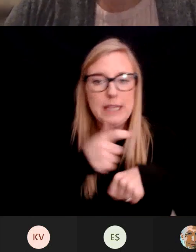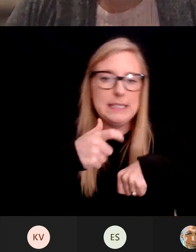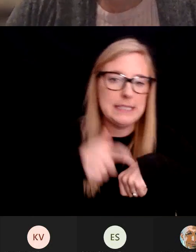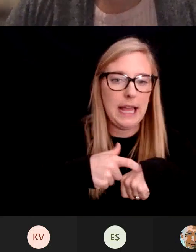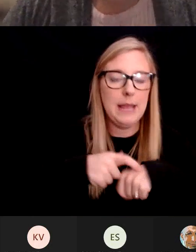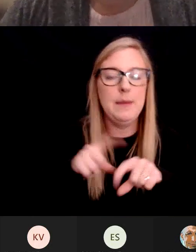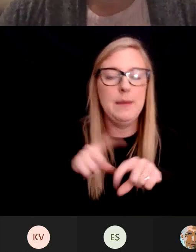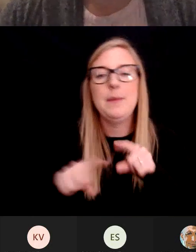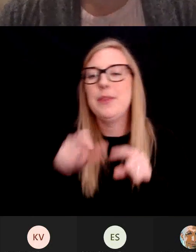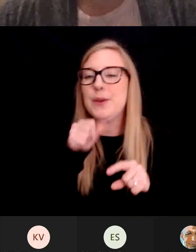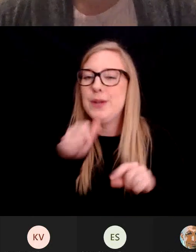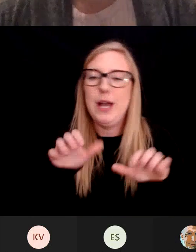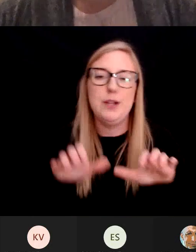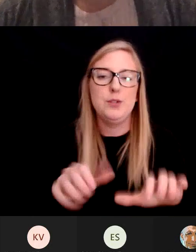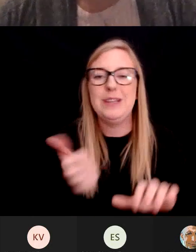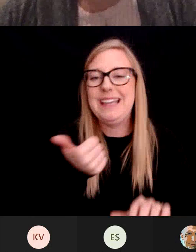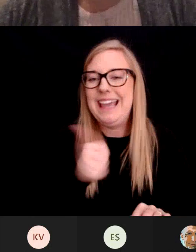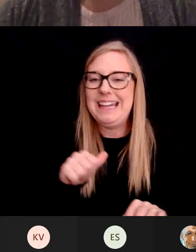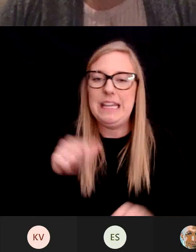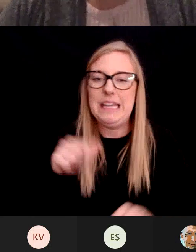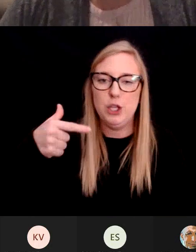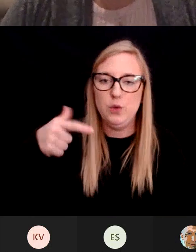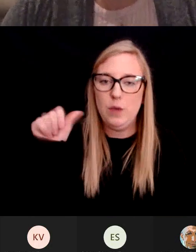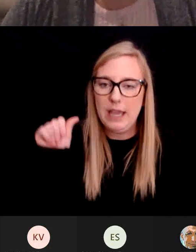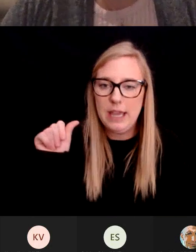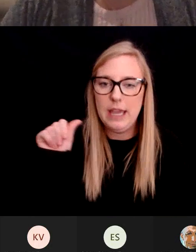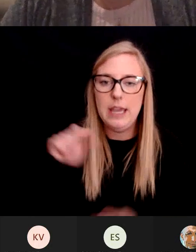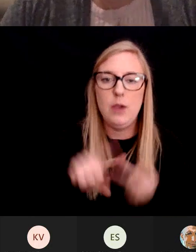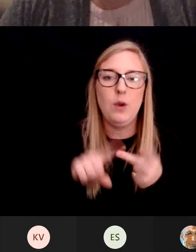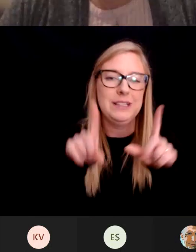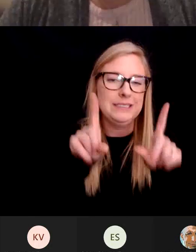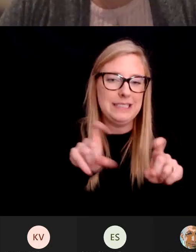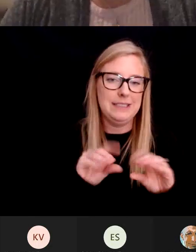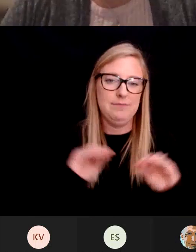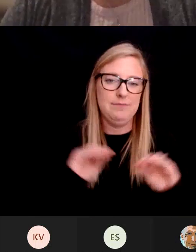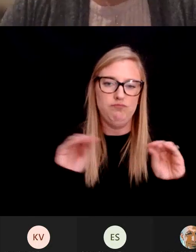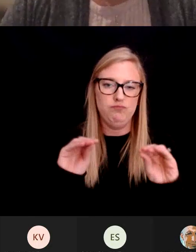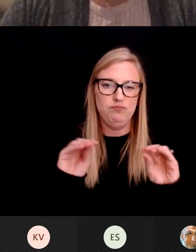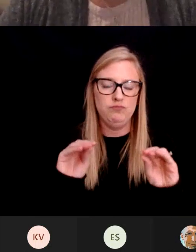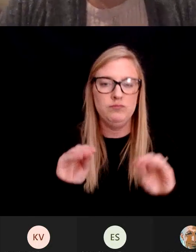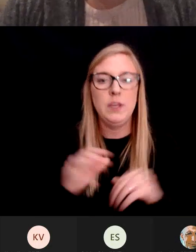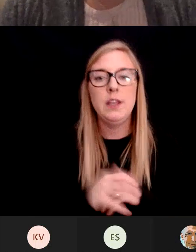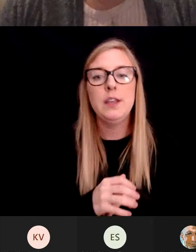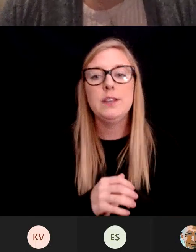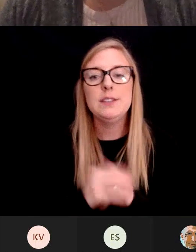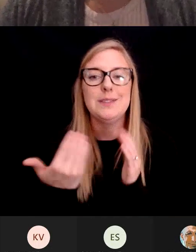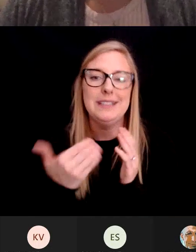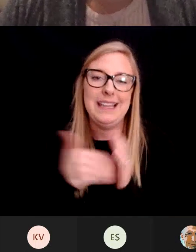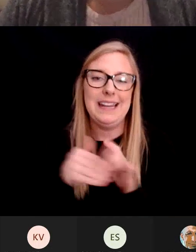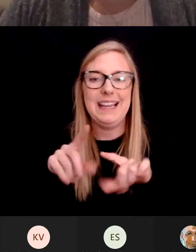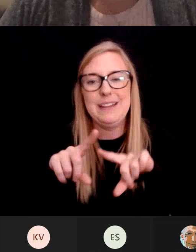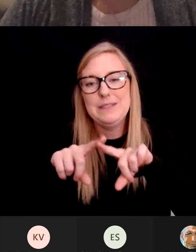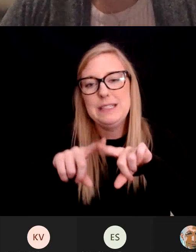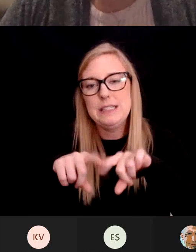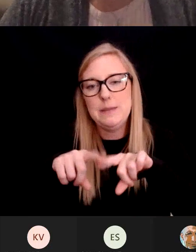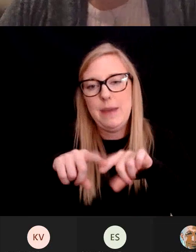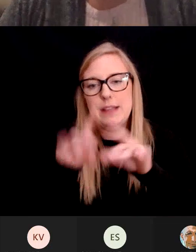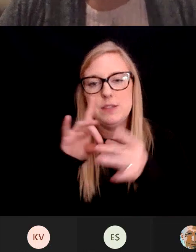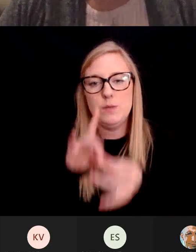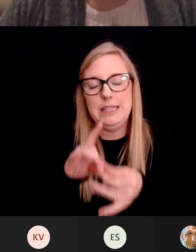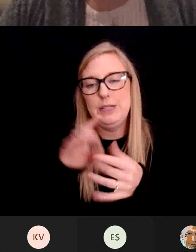any QA or testing or things like that. So it really, again, with that, it depends in the consulting